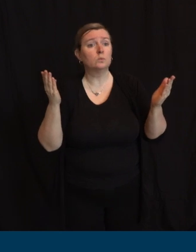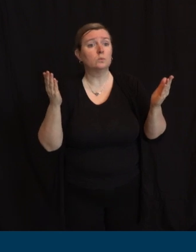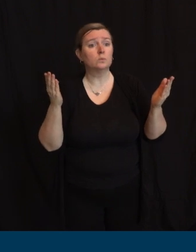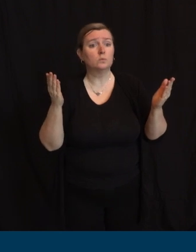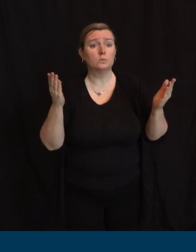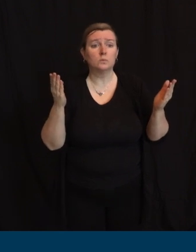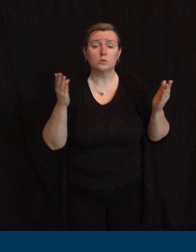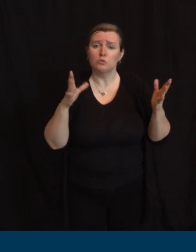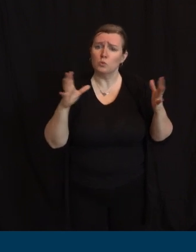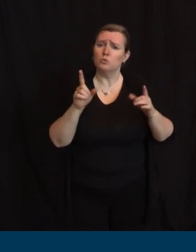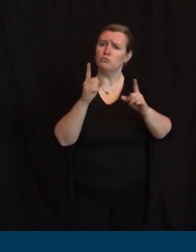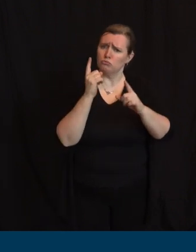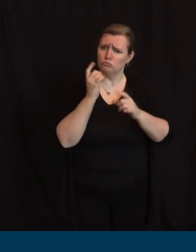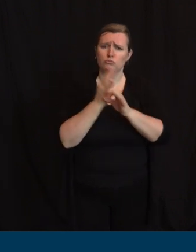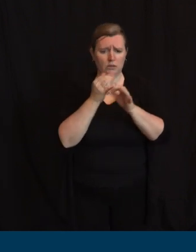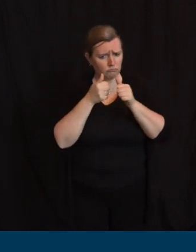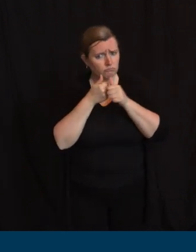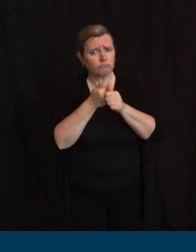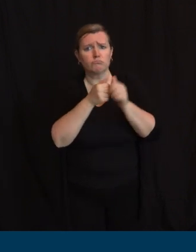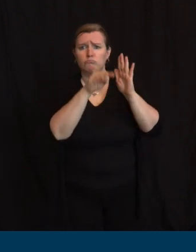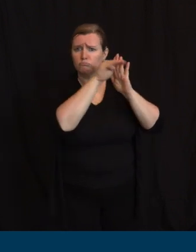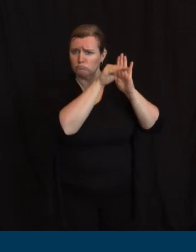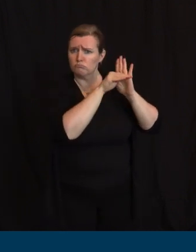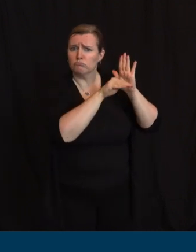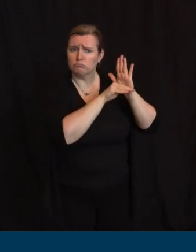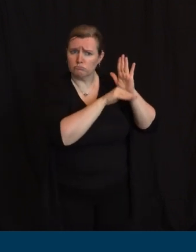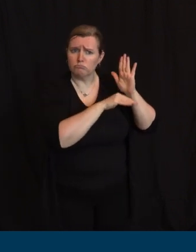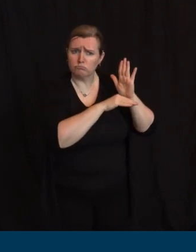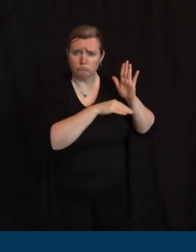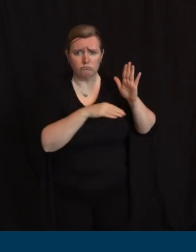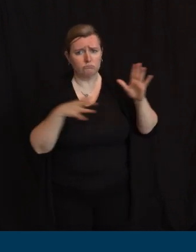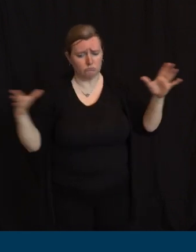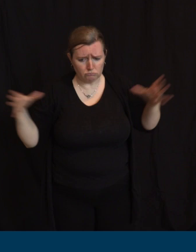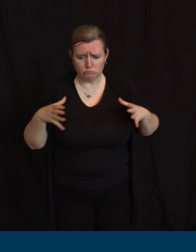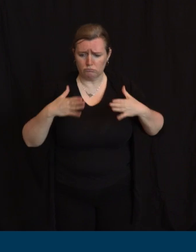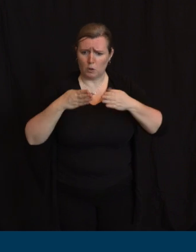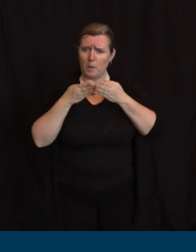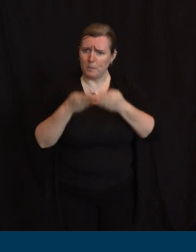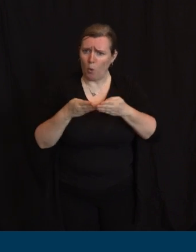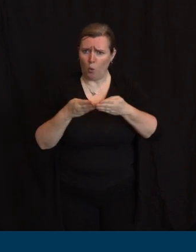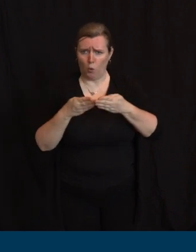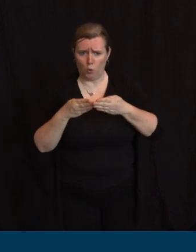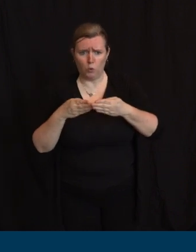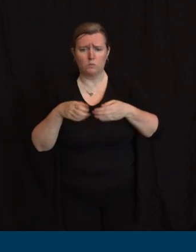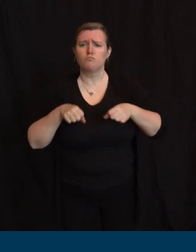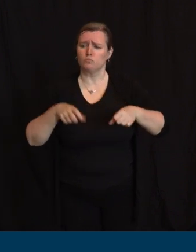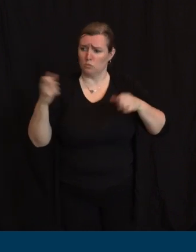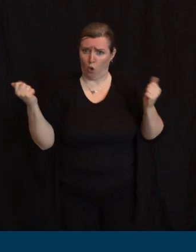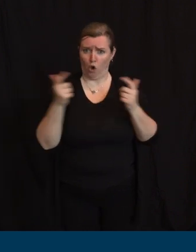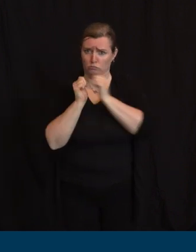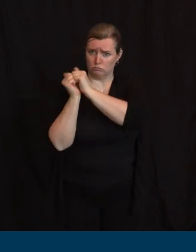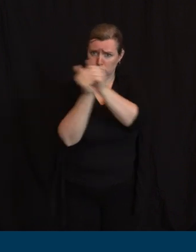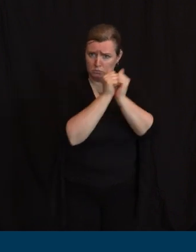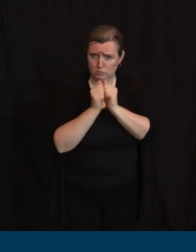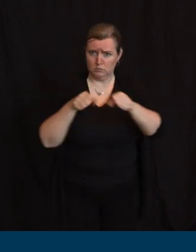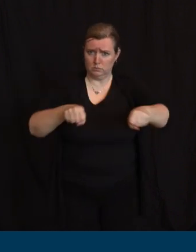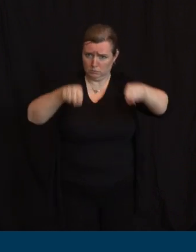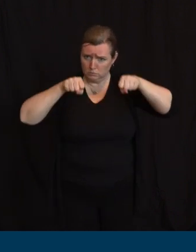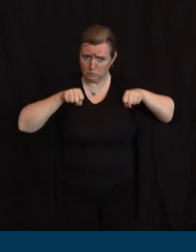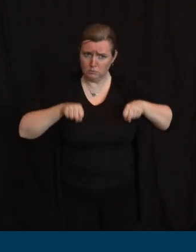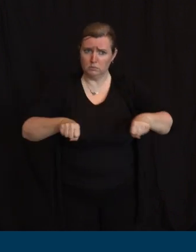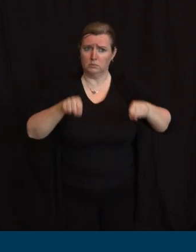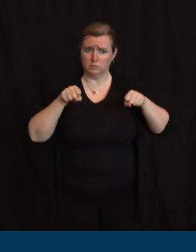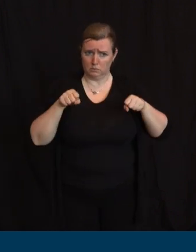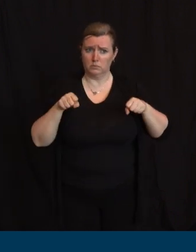doing the things that we need to do. And that map wouldn't look as it looks earlier without the